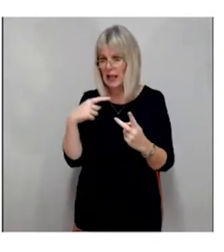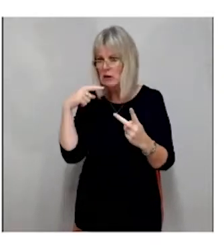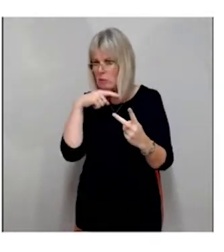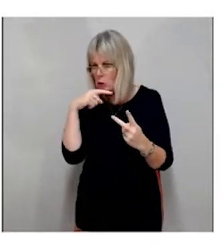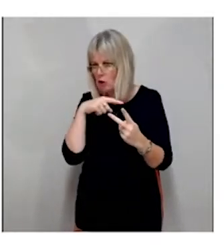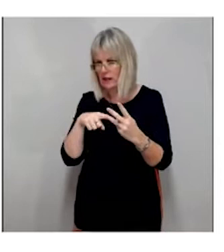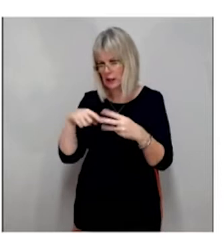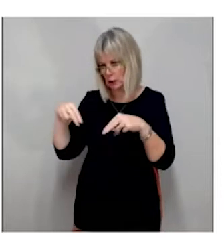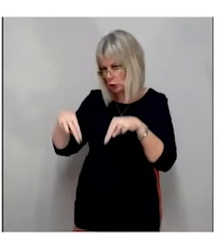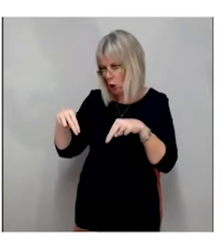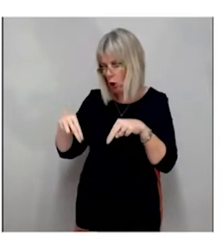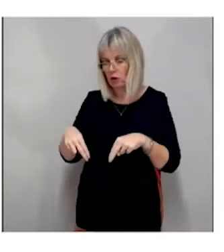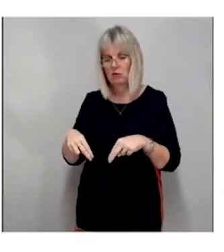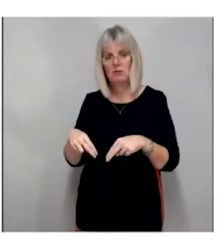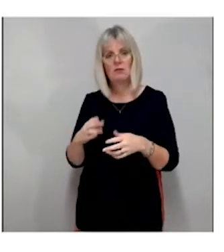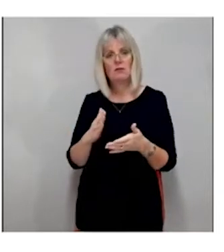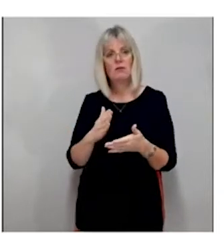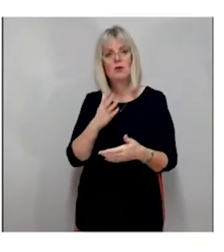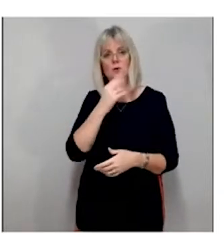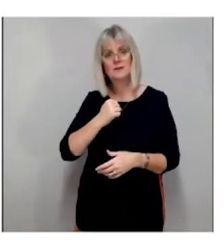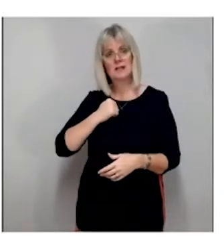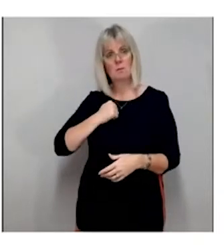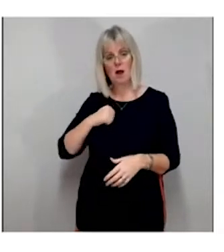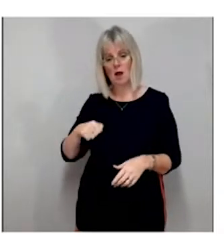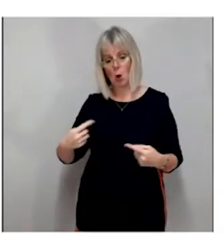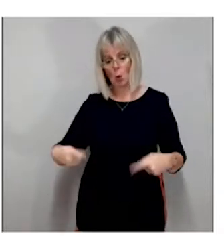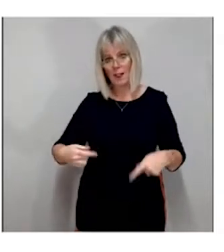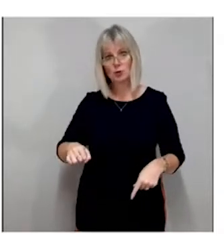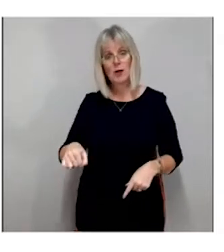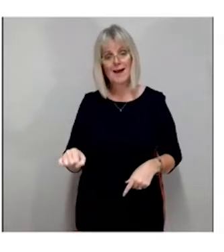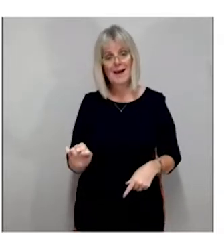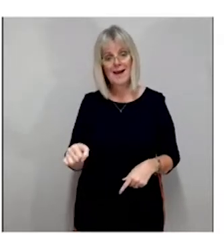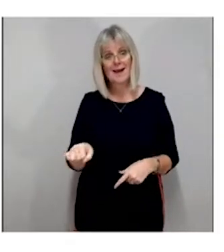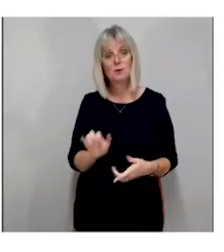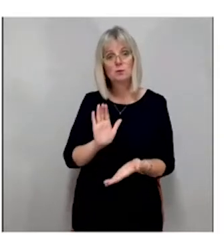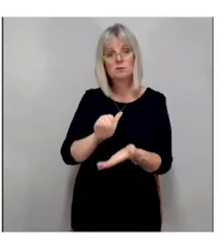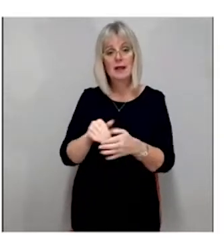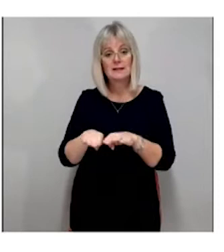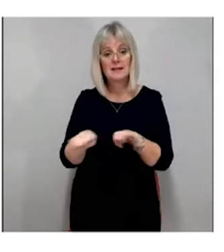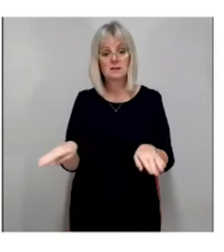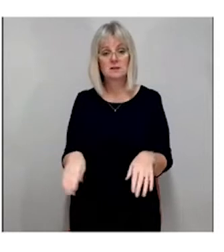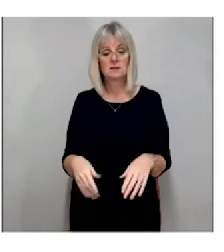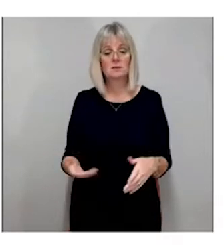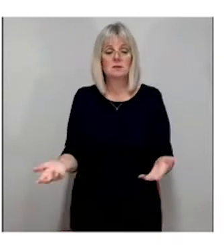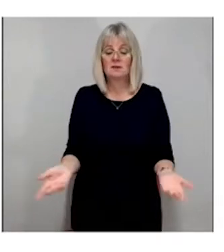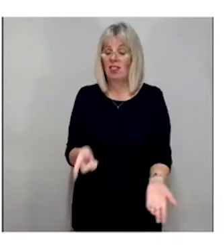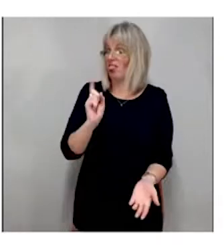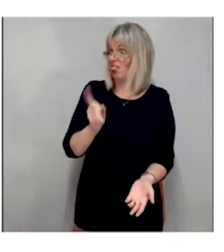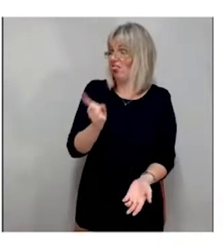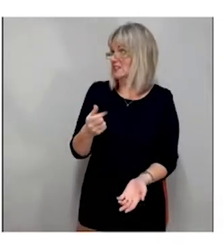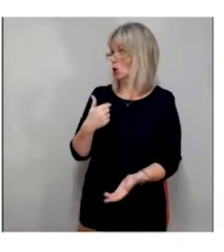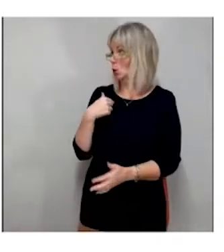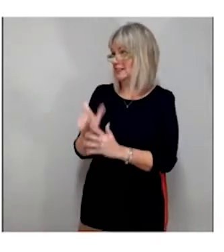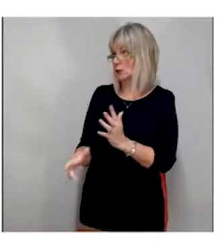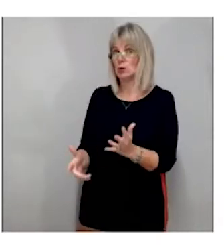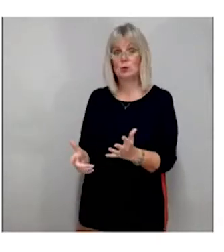my power wheelchair to get over to my desk. But hey, this is what we do. People with disabilities are masters at